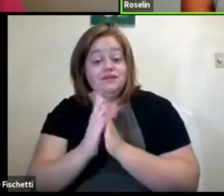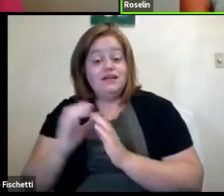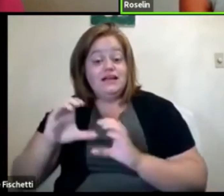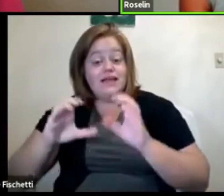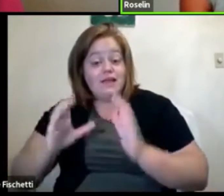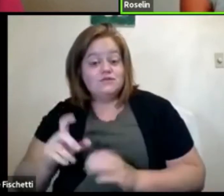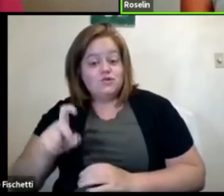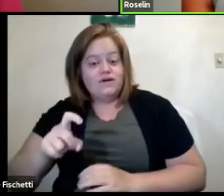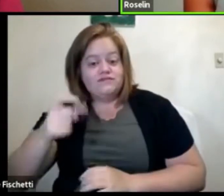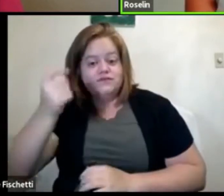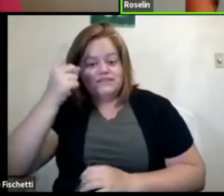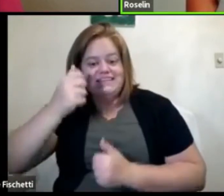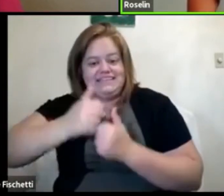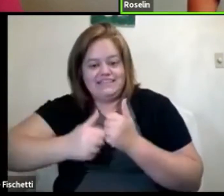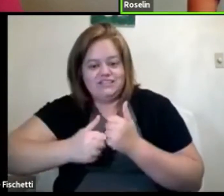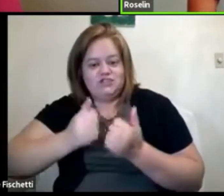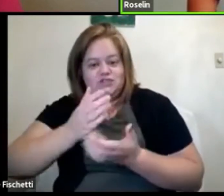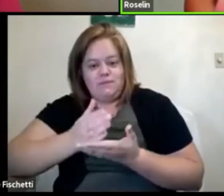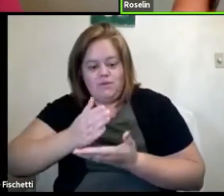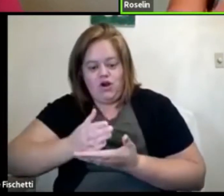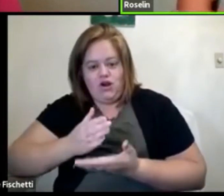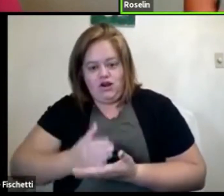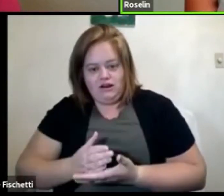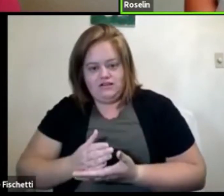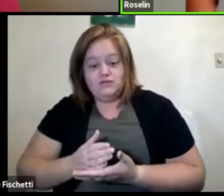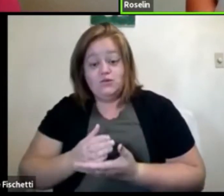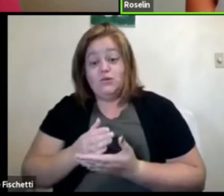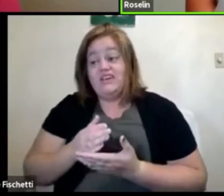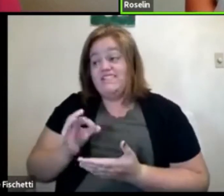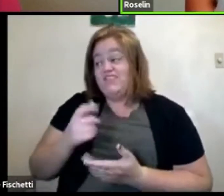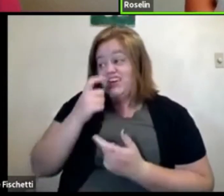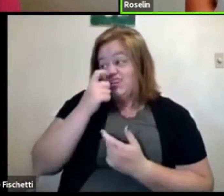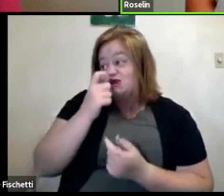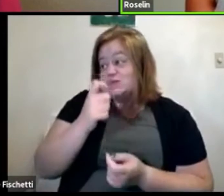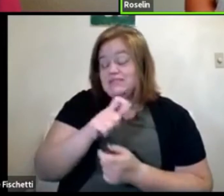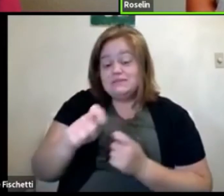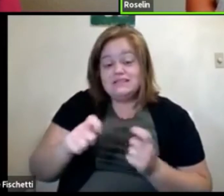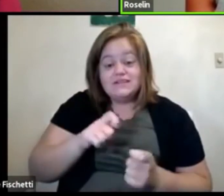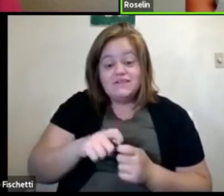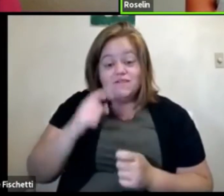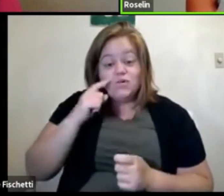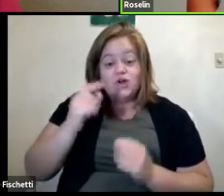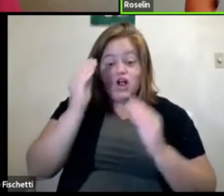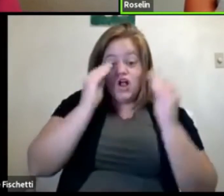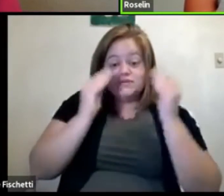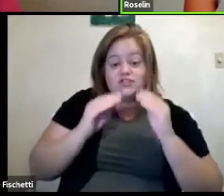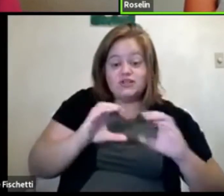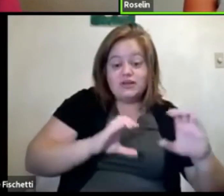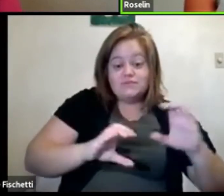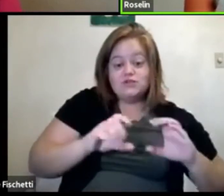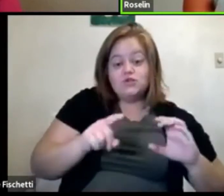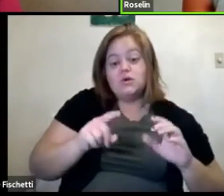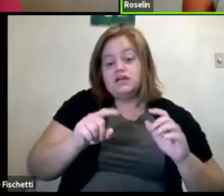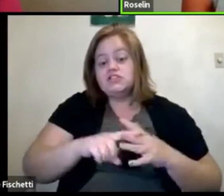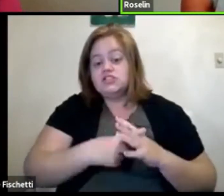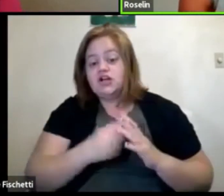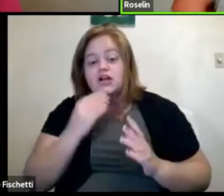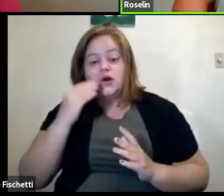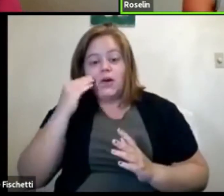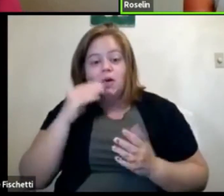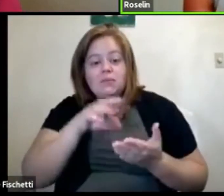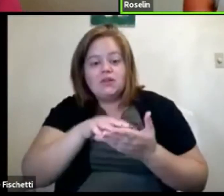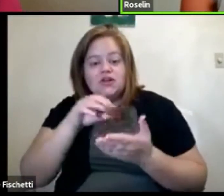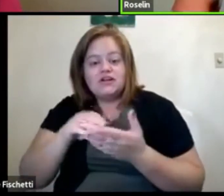different ingredients. So that's something that you can start doing. If you're interested in cosmetic chemistry, you can start doing it like today